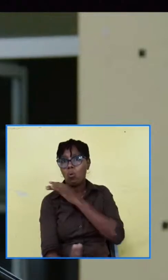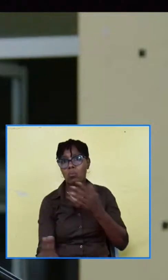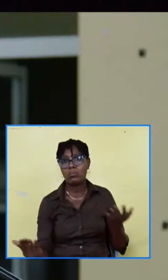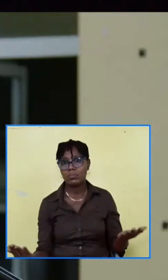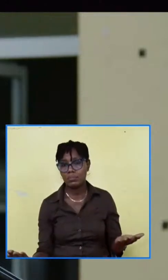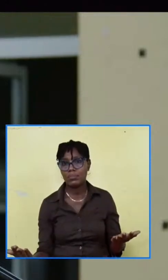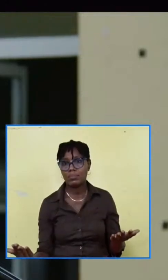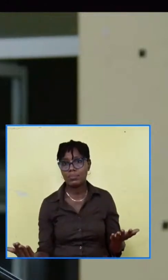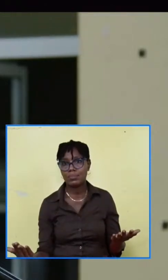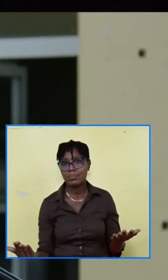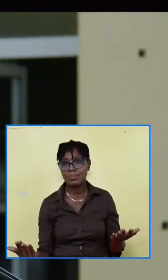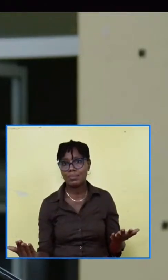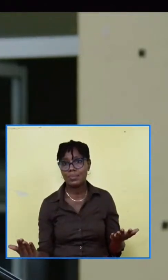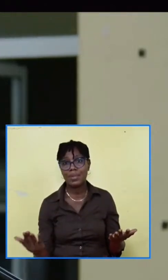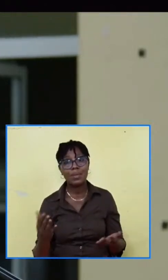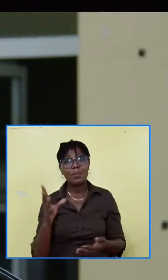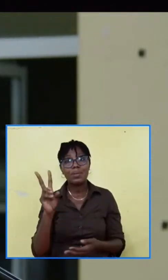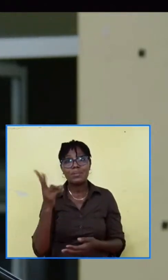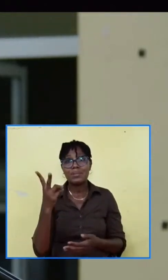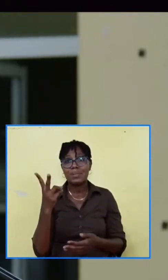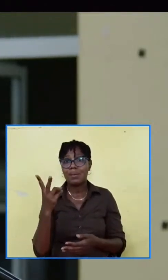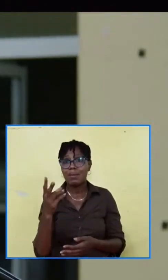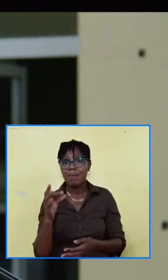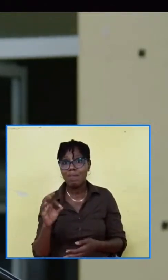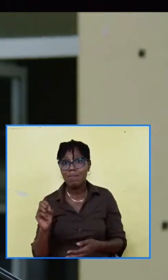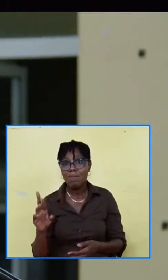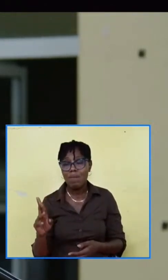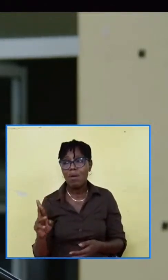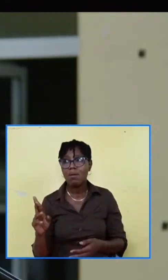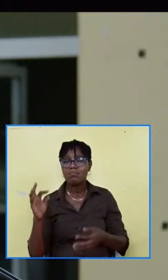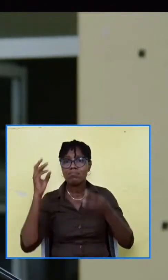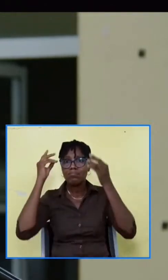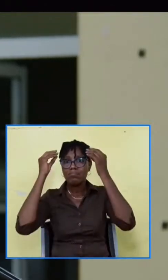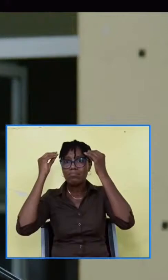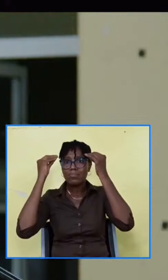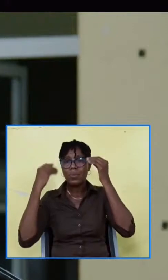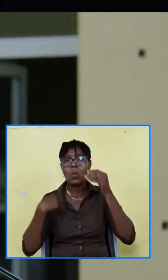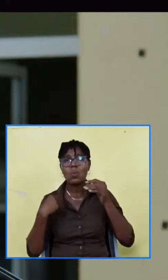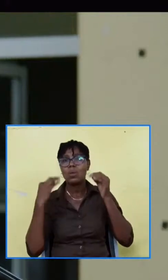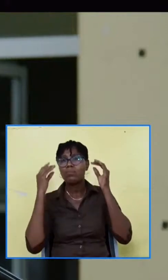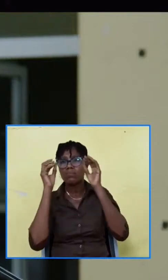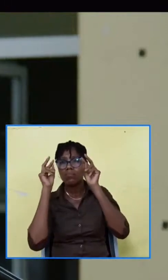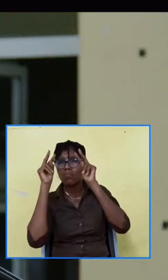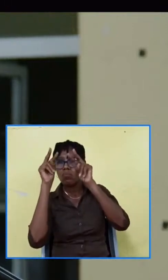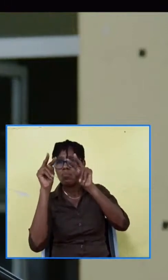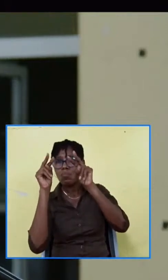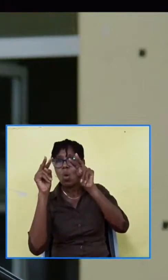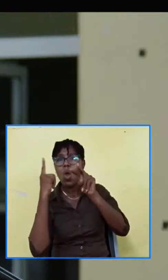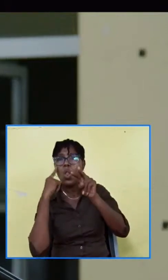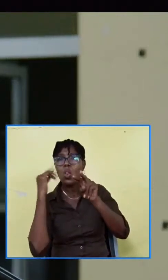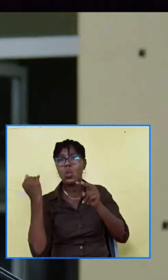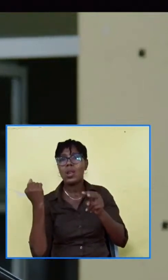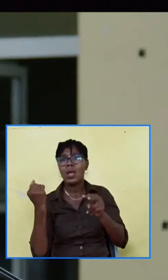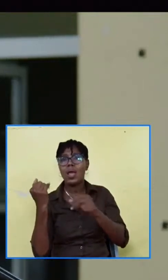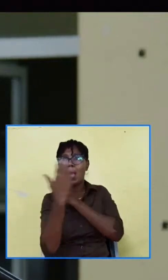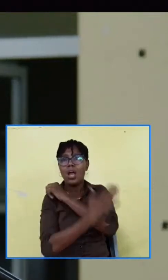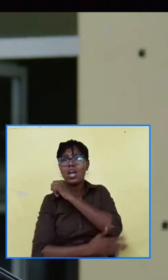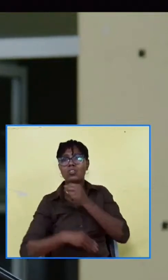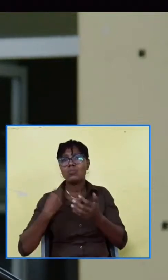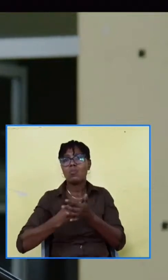in like second form, we have the realities of a developed country, but our economy is a poor person's economy.